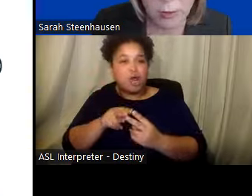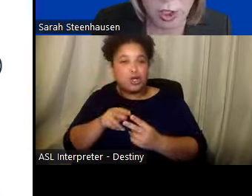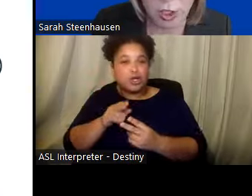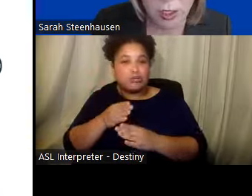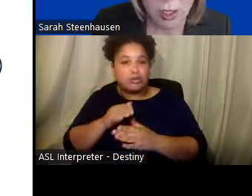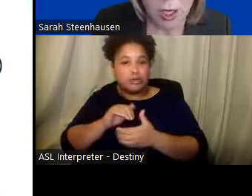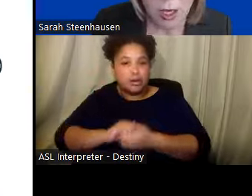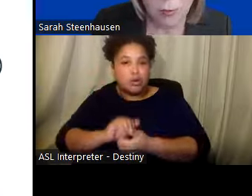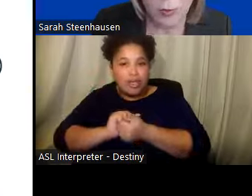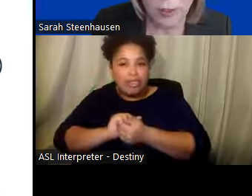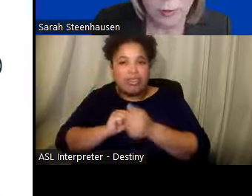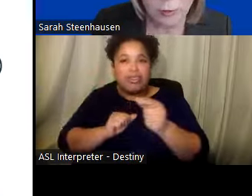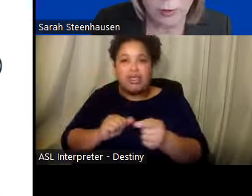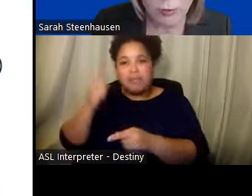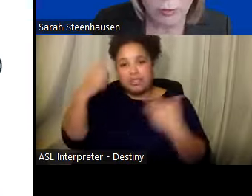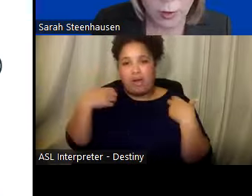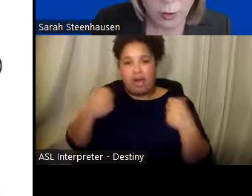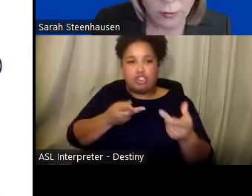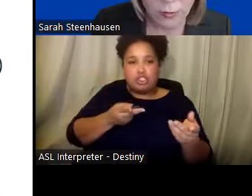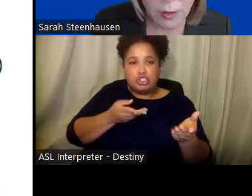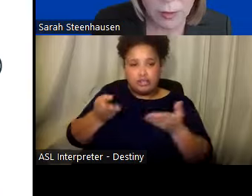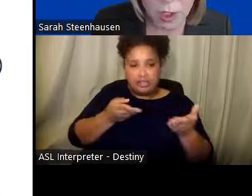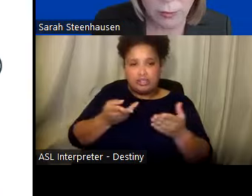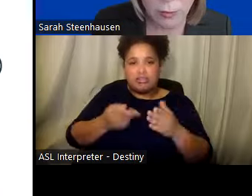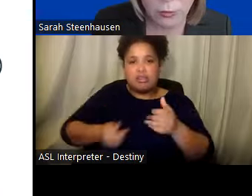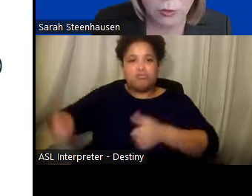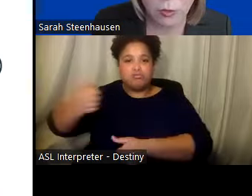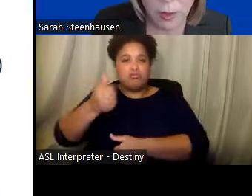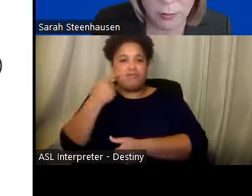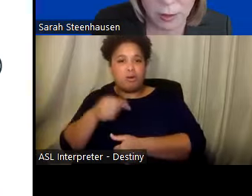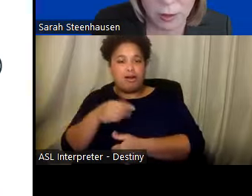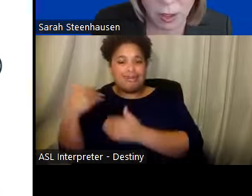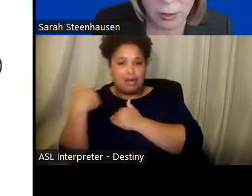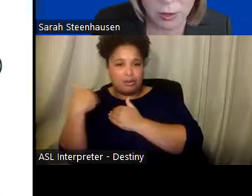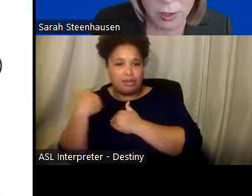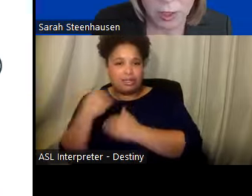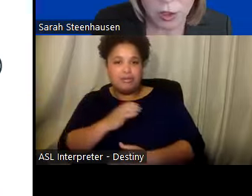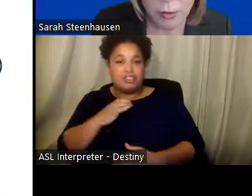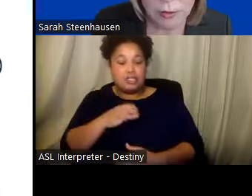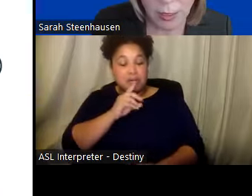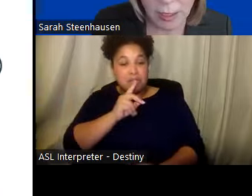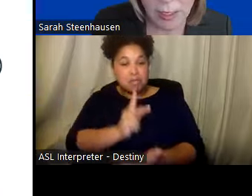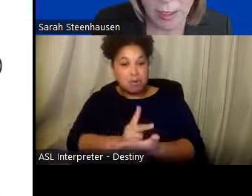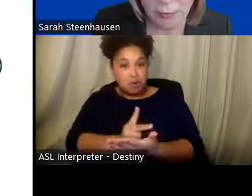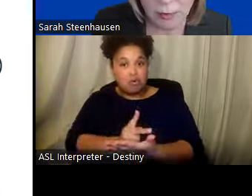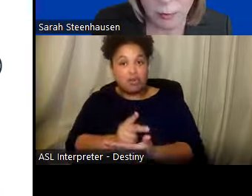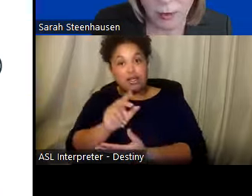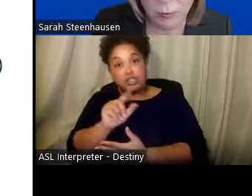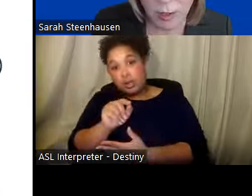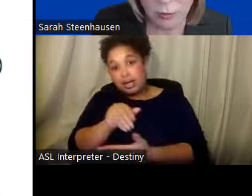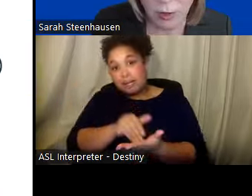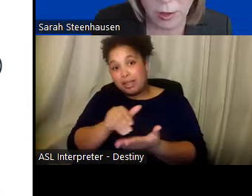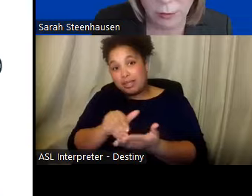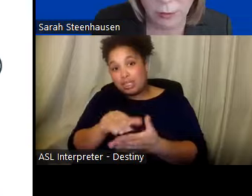Accountability Commission. We were thrilled that the commission approved $20 million to expand